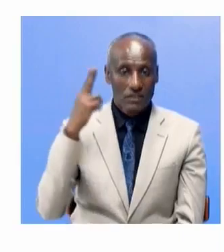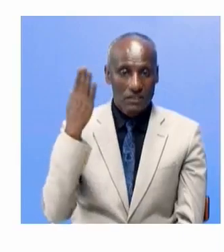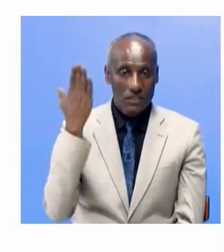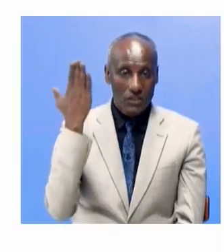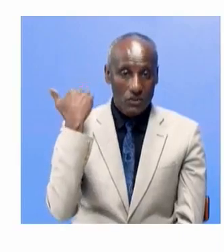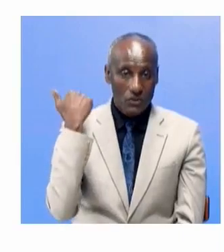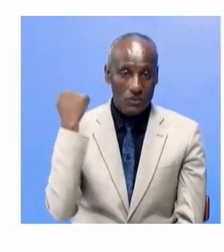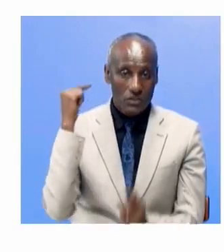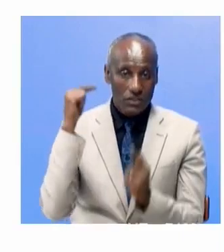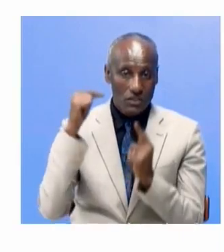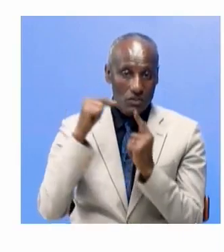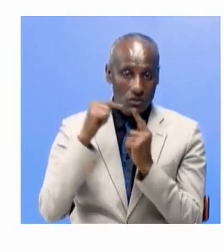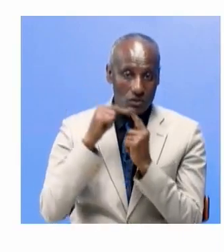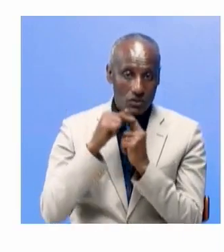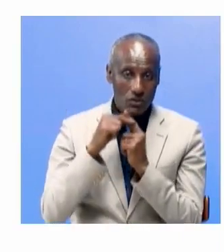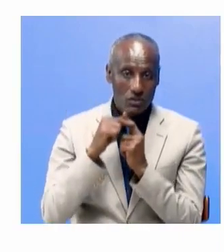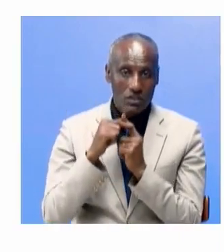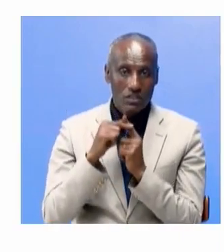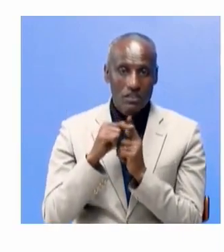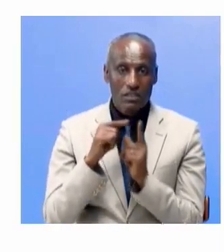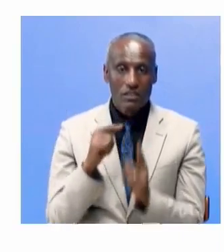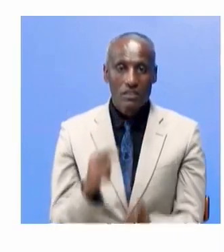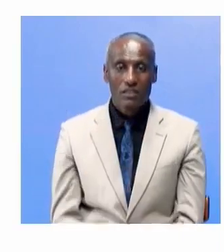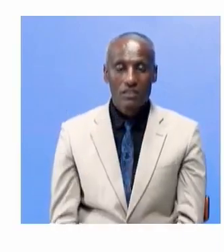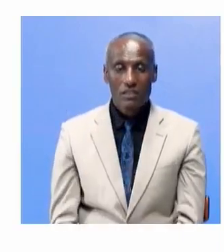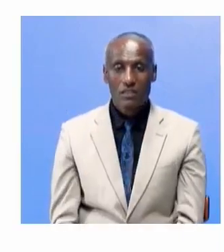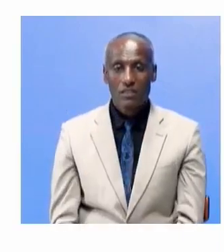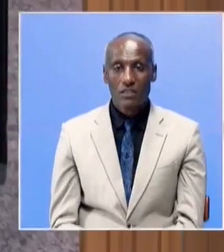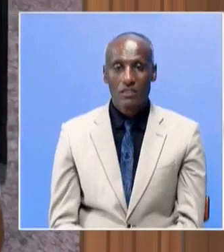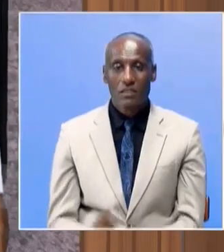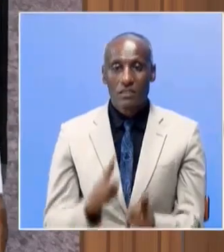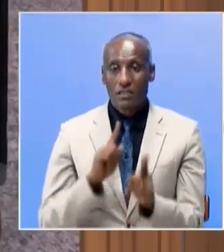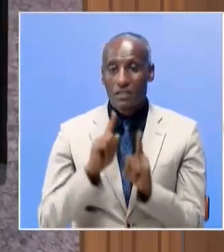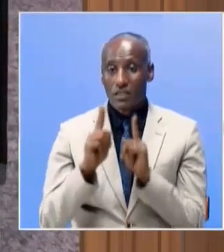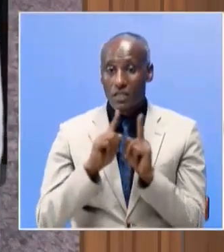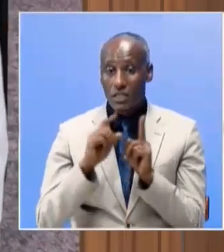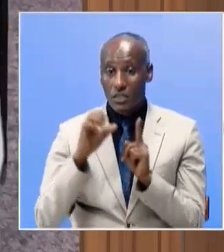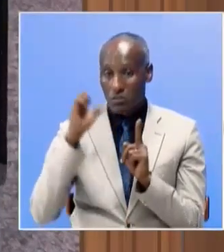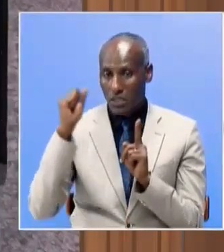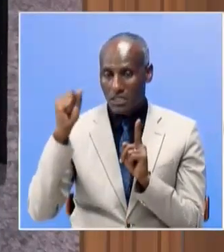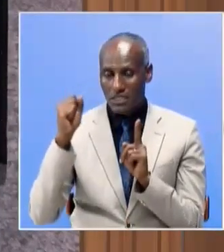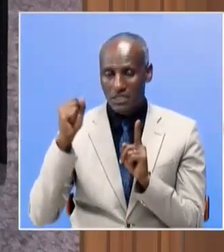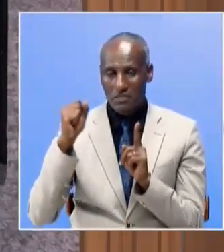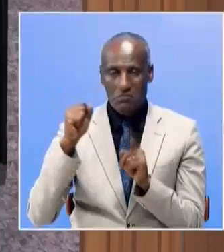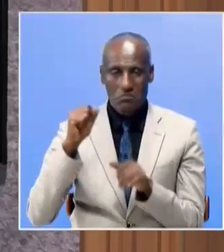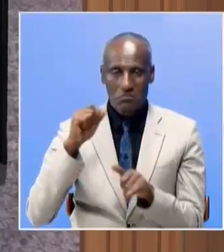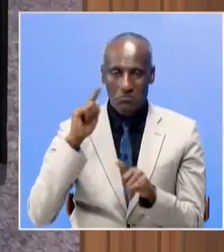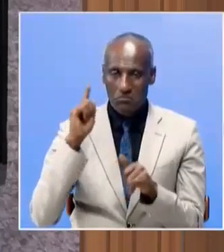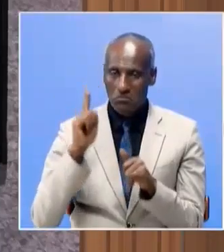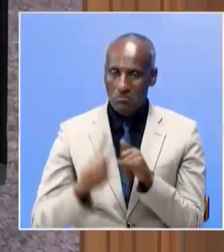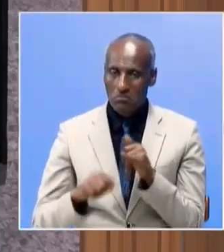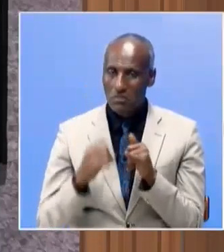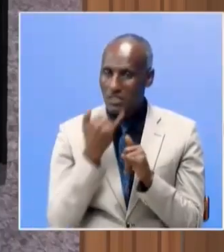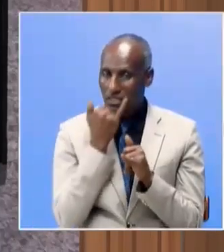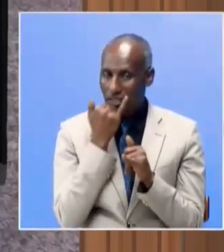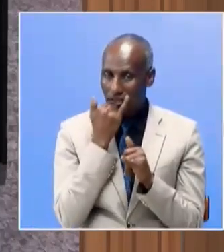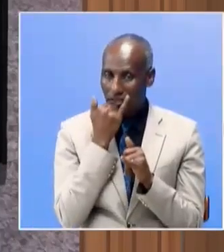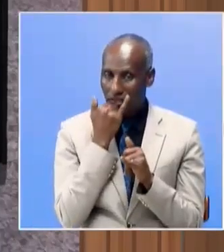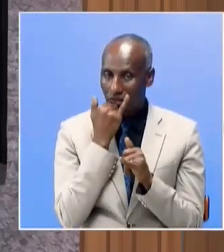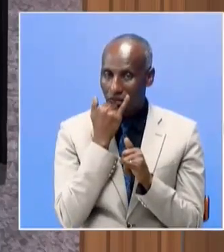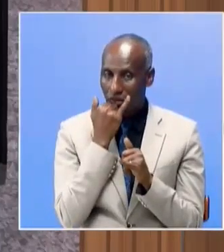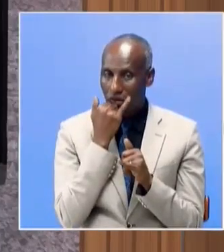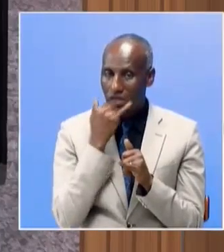used to. Then base verb. So no need of S